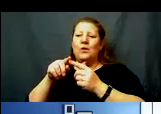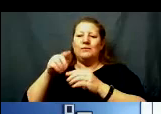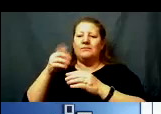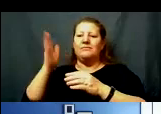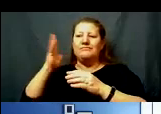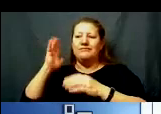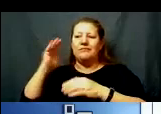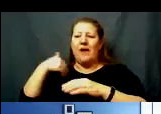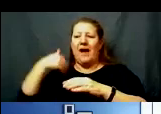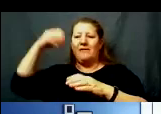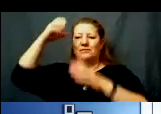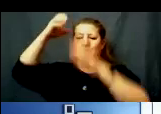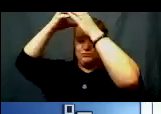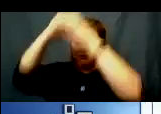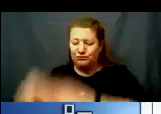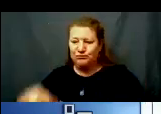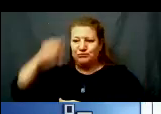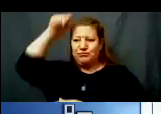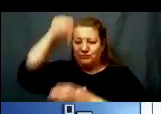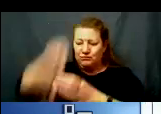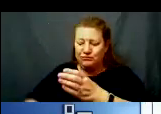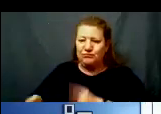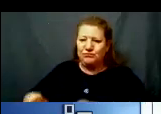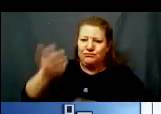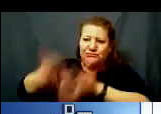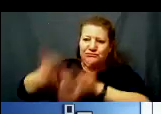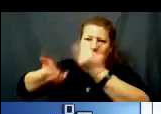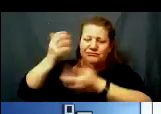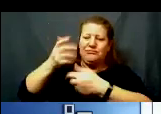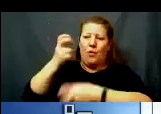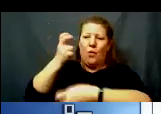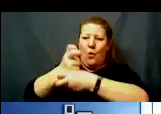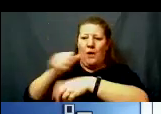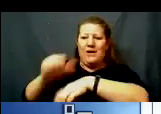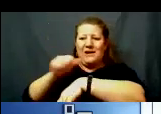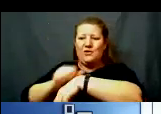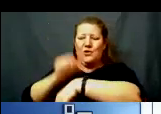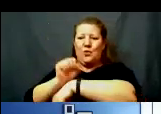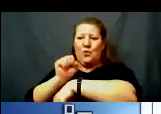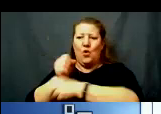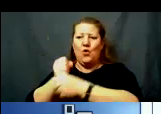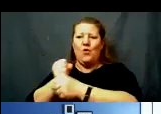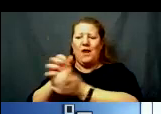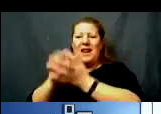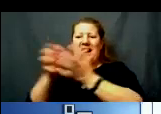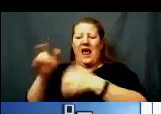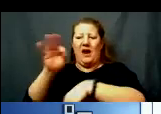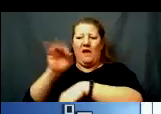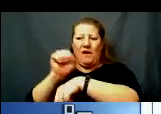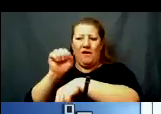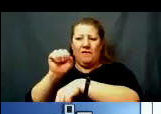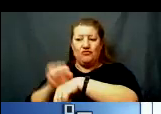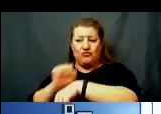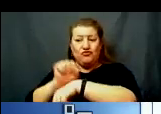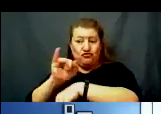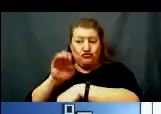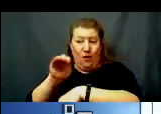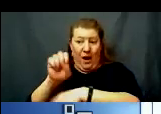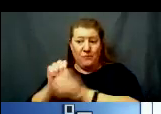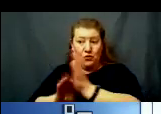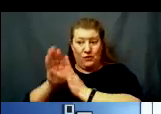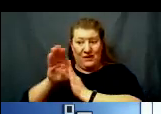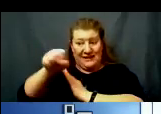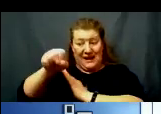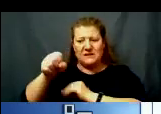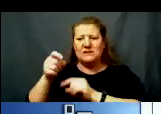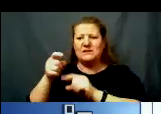the mountain, doing that hard, dangerous work, you know, creating a lot of jobs through that process. In many